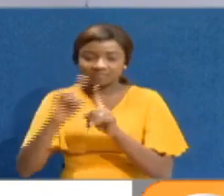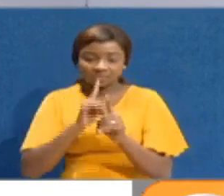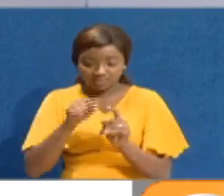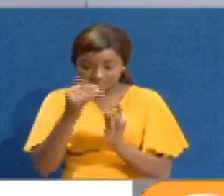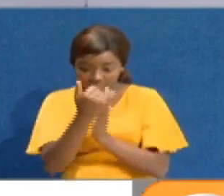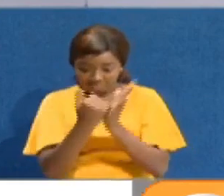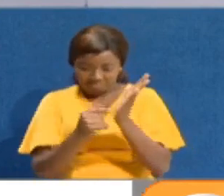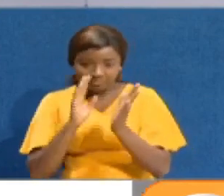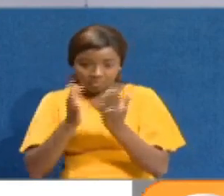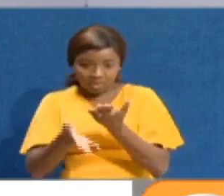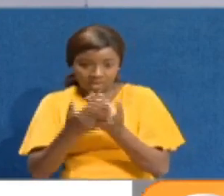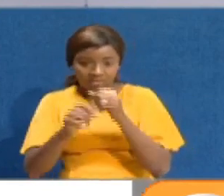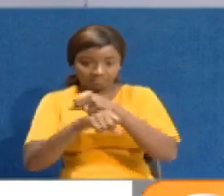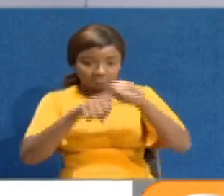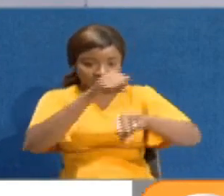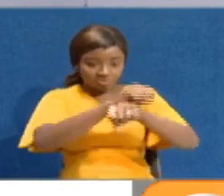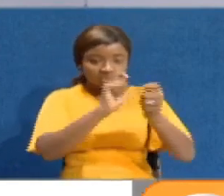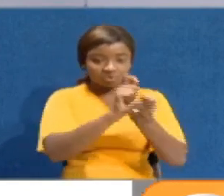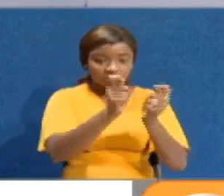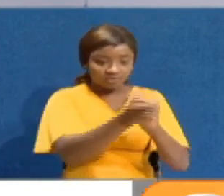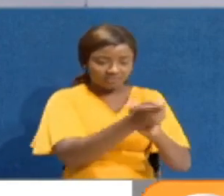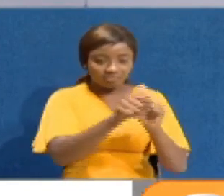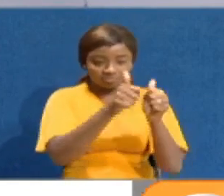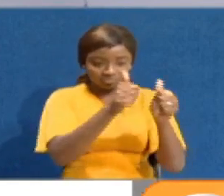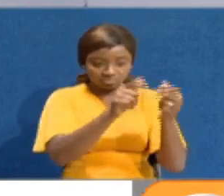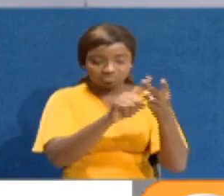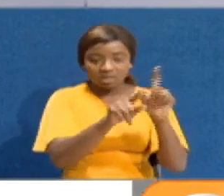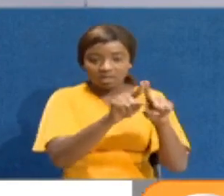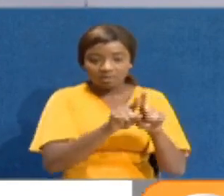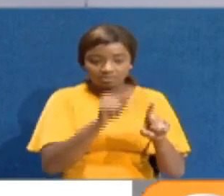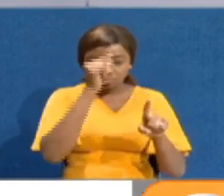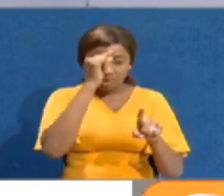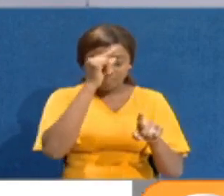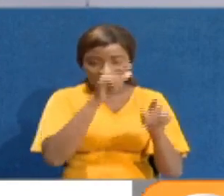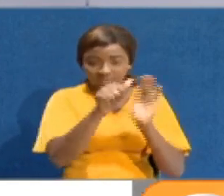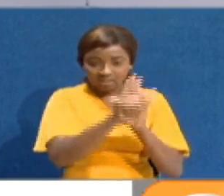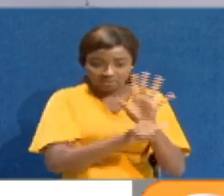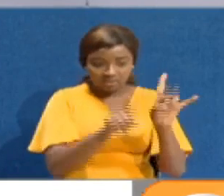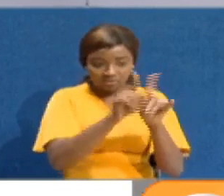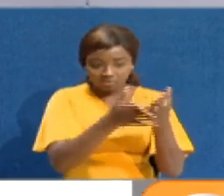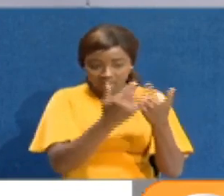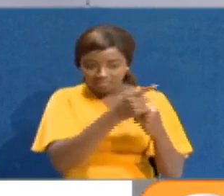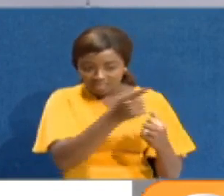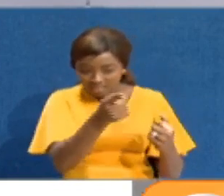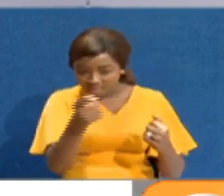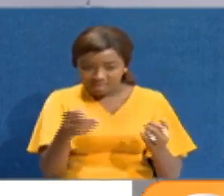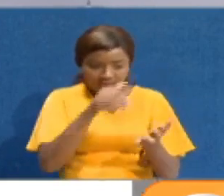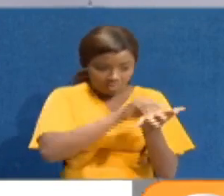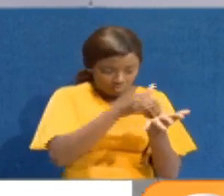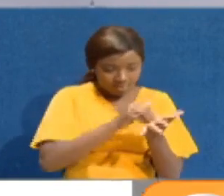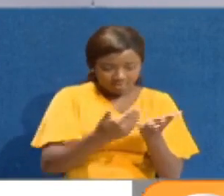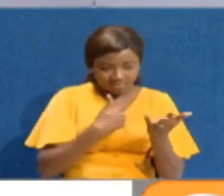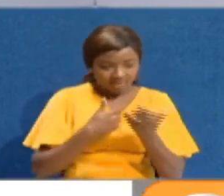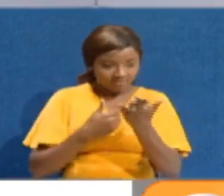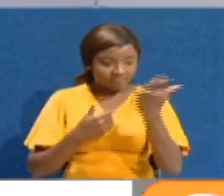program would advance the structural reform and governance agenda, including addressing weaknesses in some